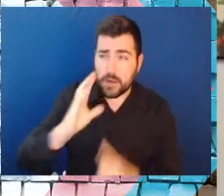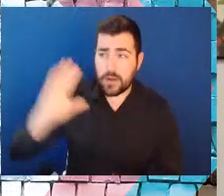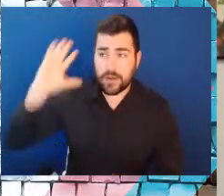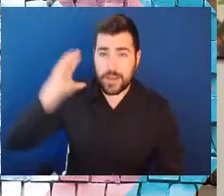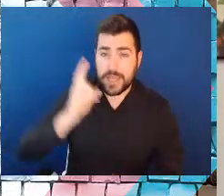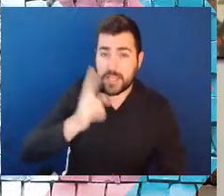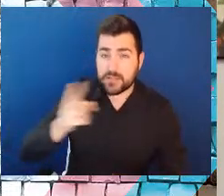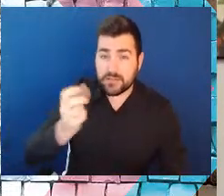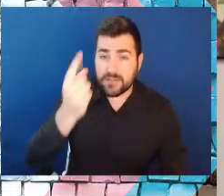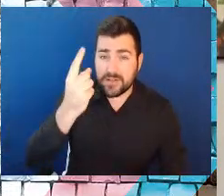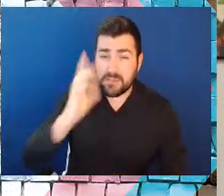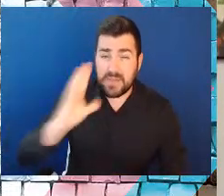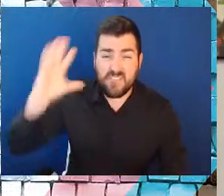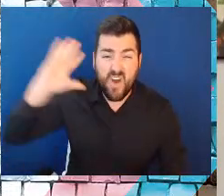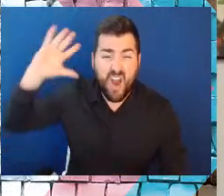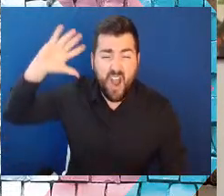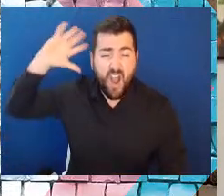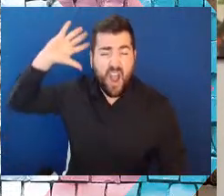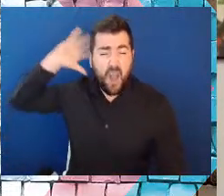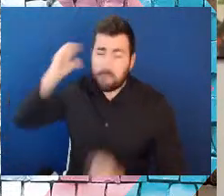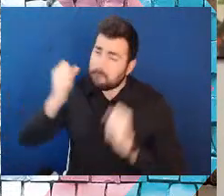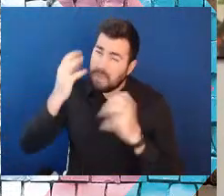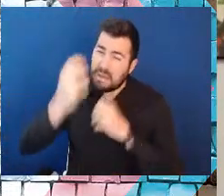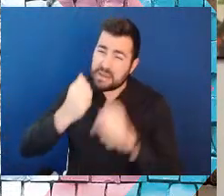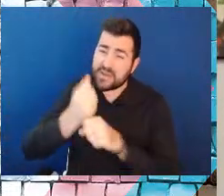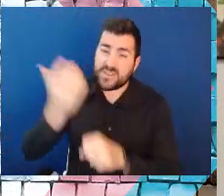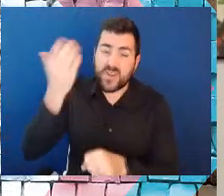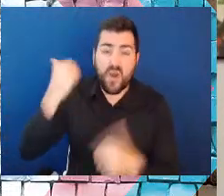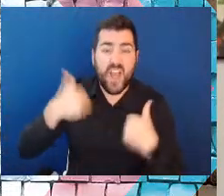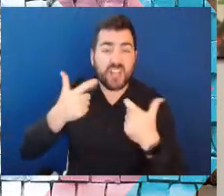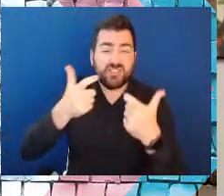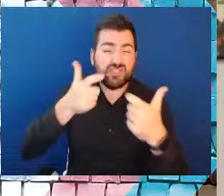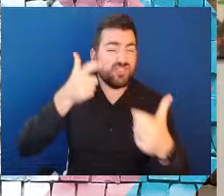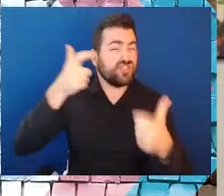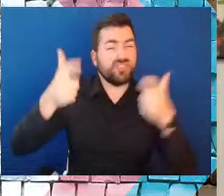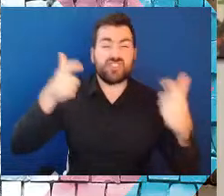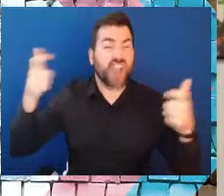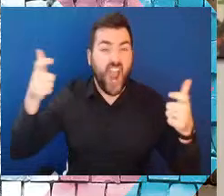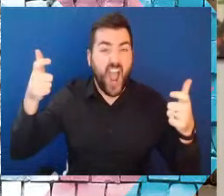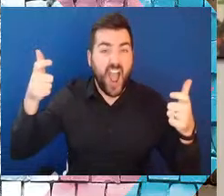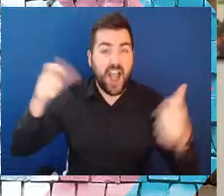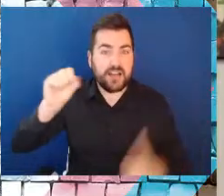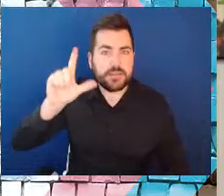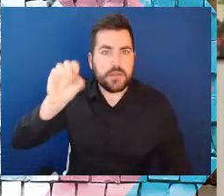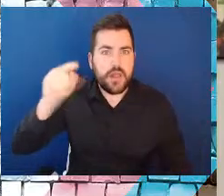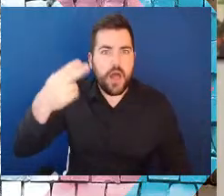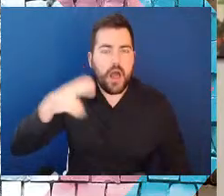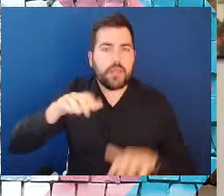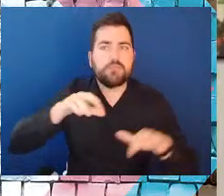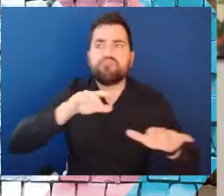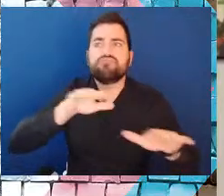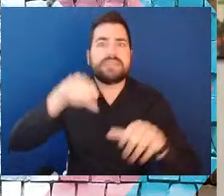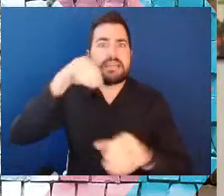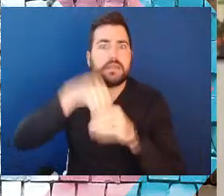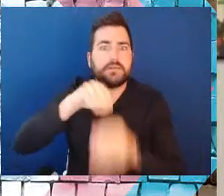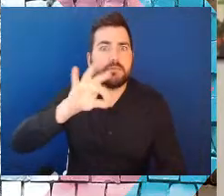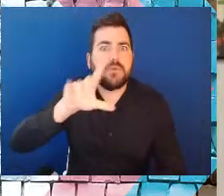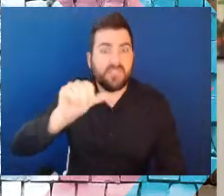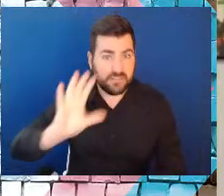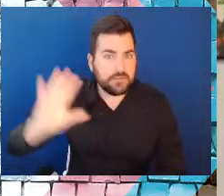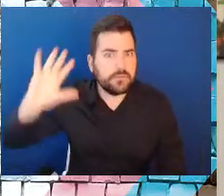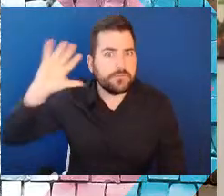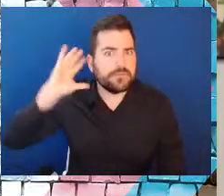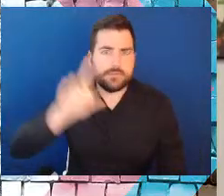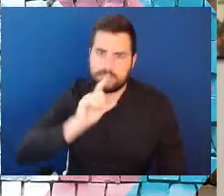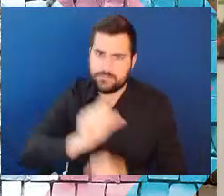time giant sloths that roamed around in Florida. True story. So